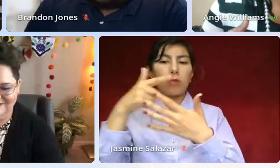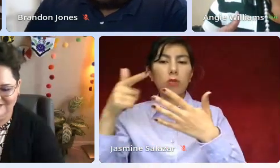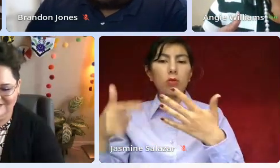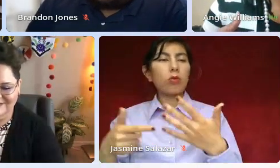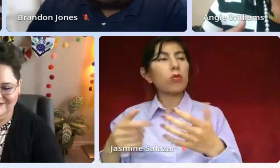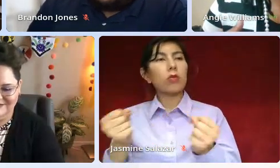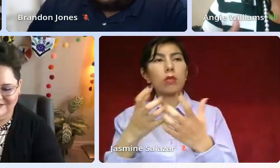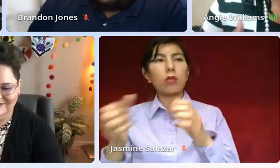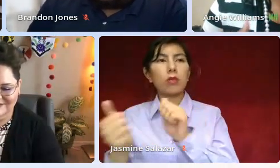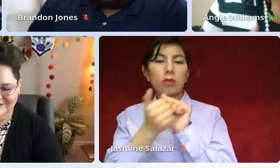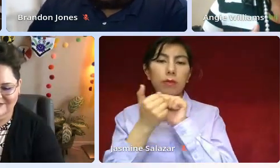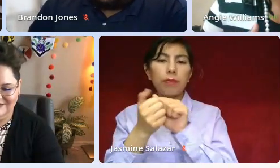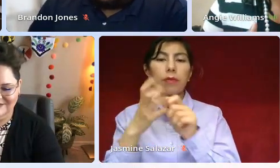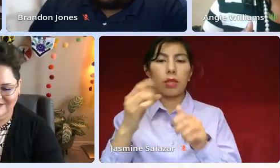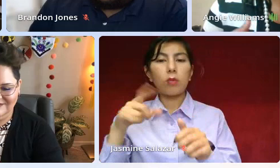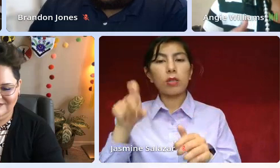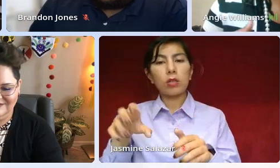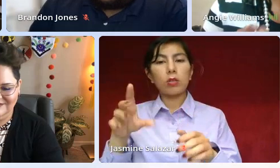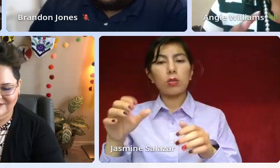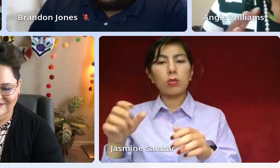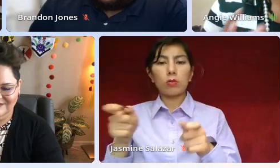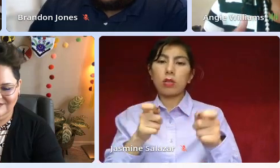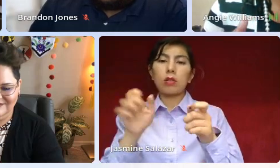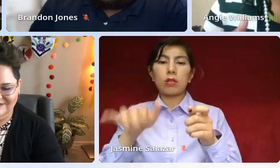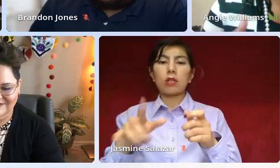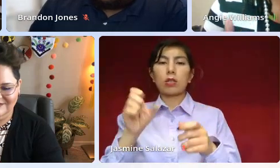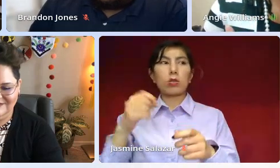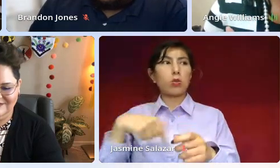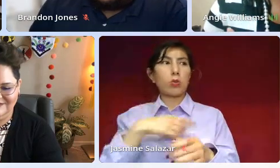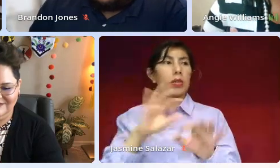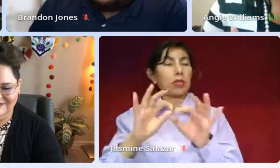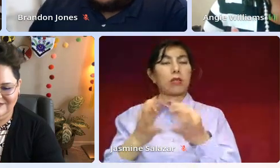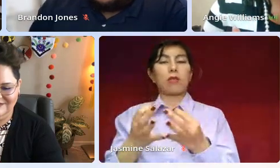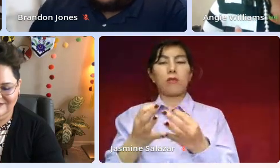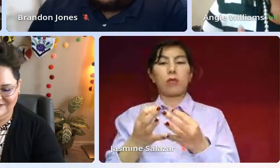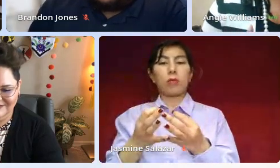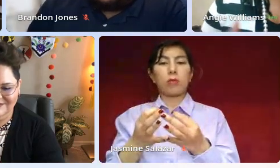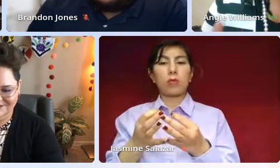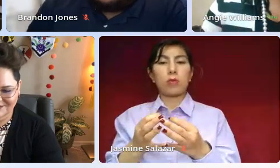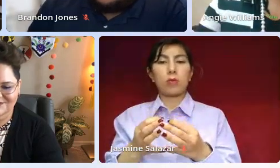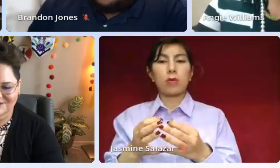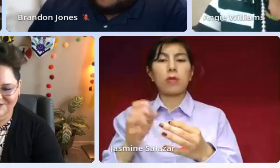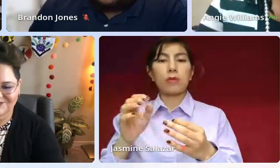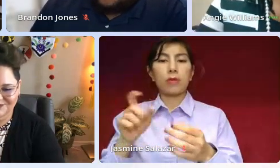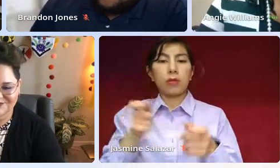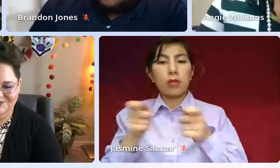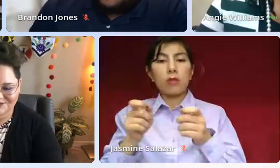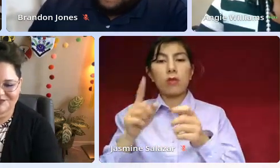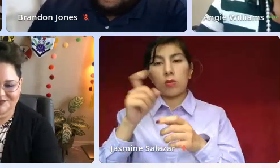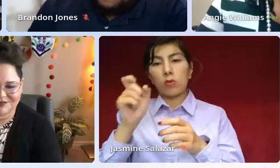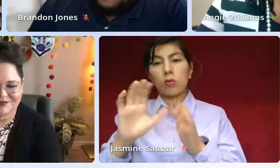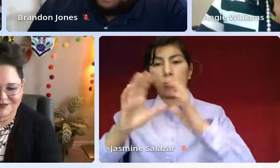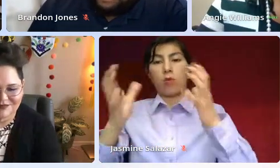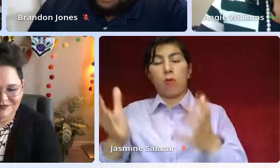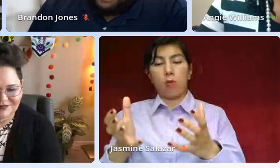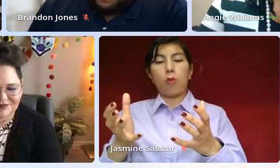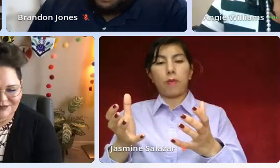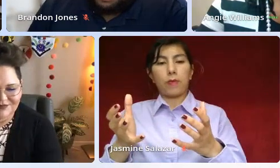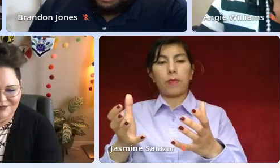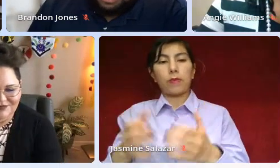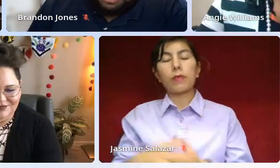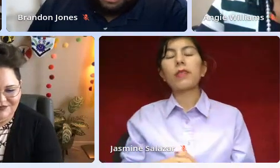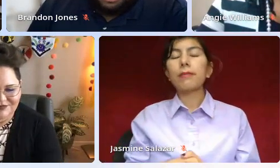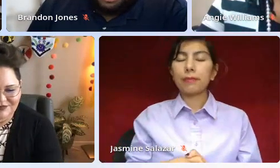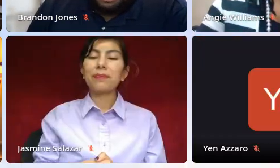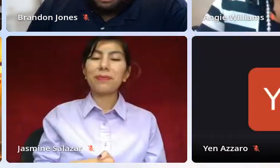together, and we need to deal with it so that we as a family can be whole. Really, really, really